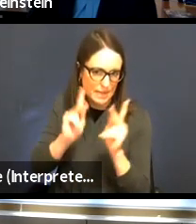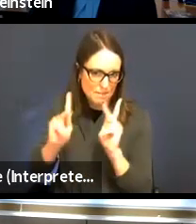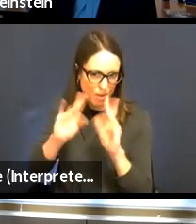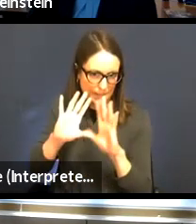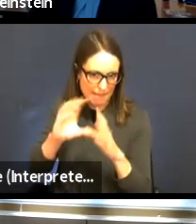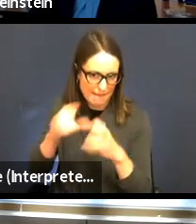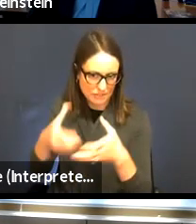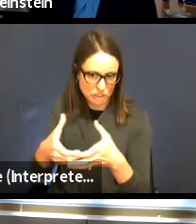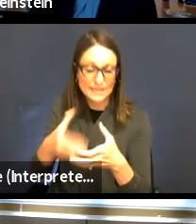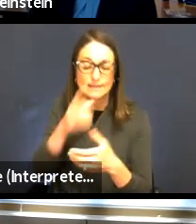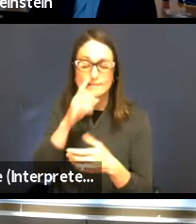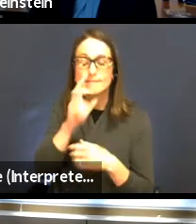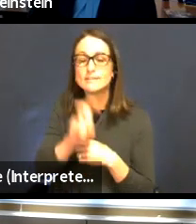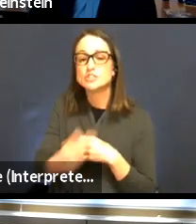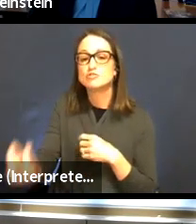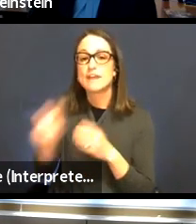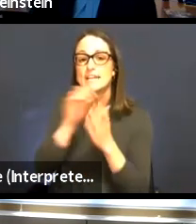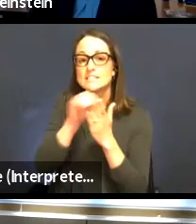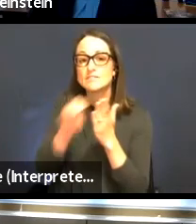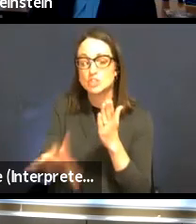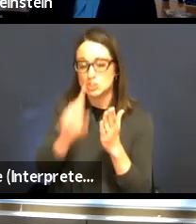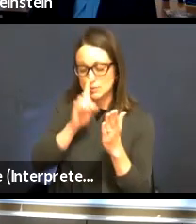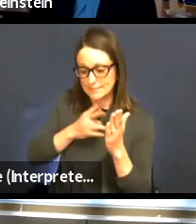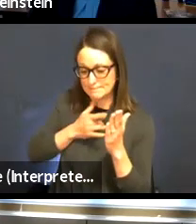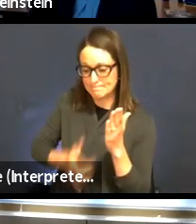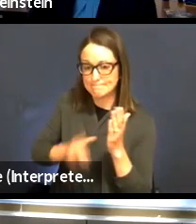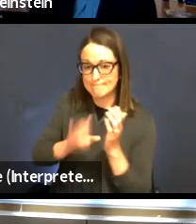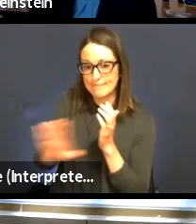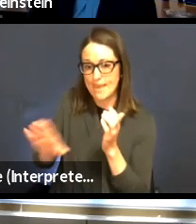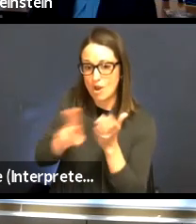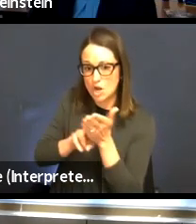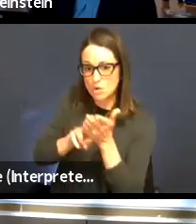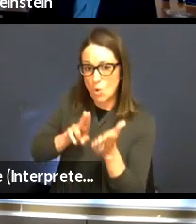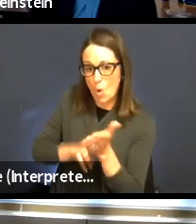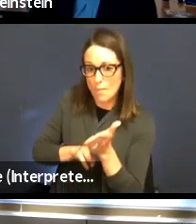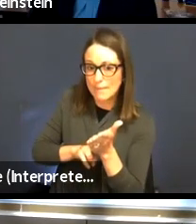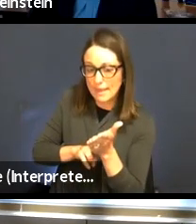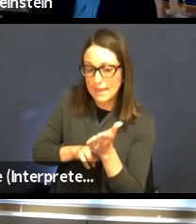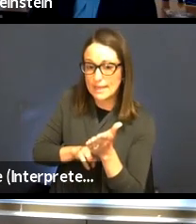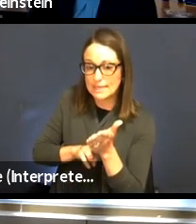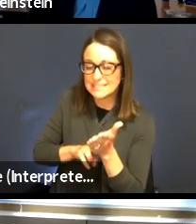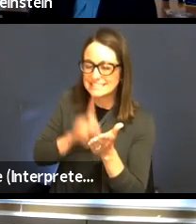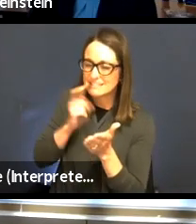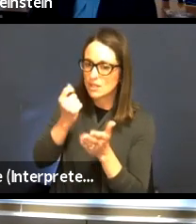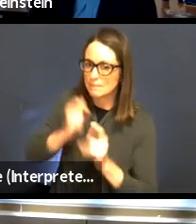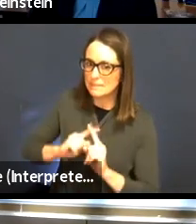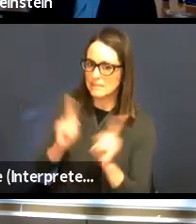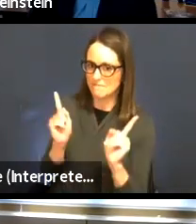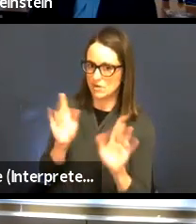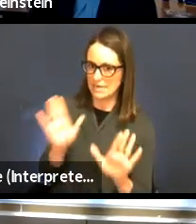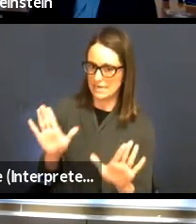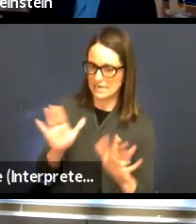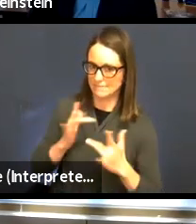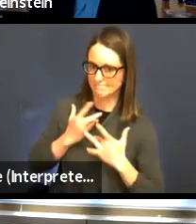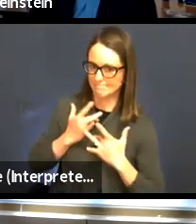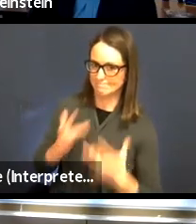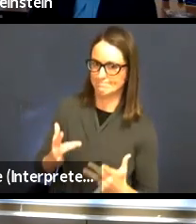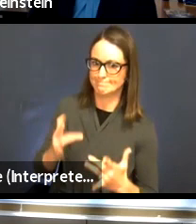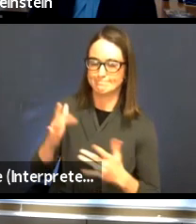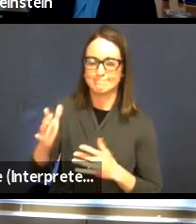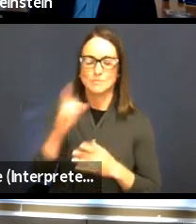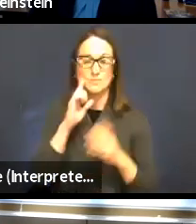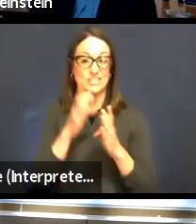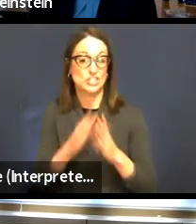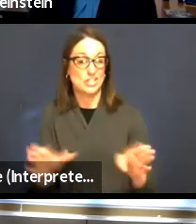students, their enrollment patterns are a little bit different, and we generally see